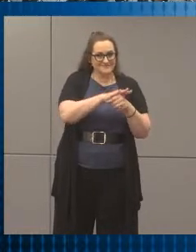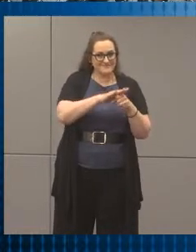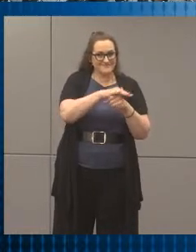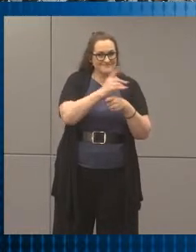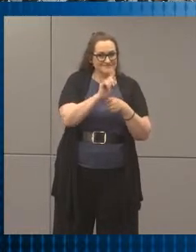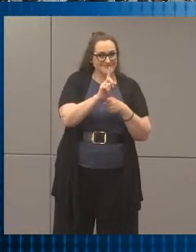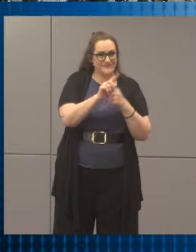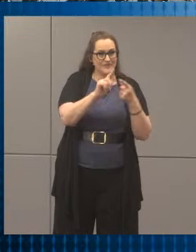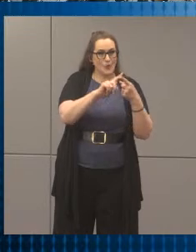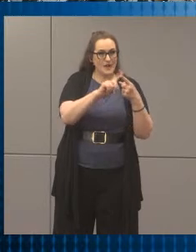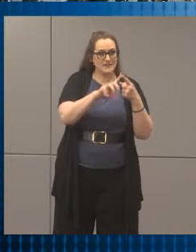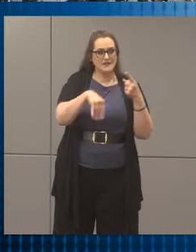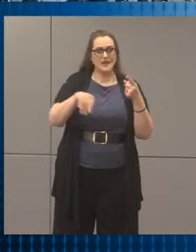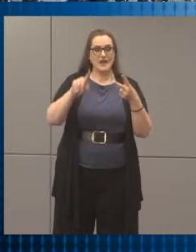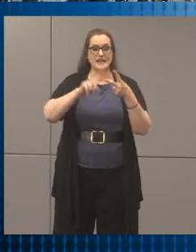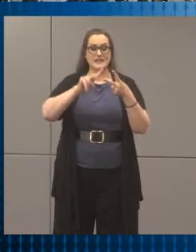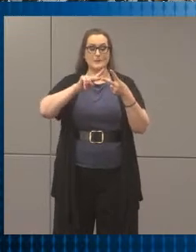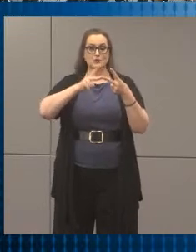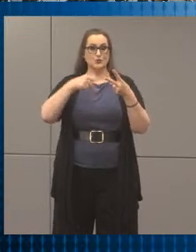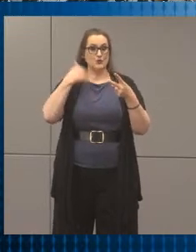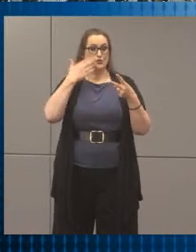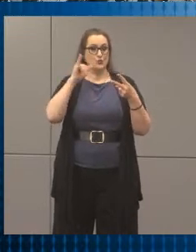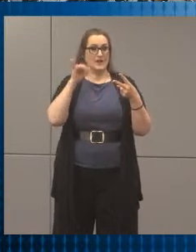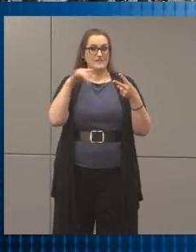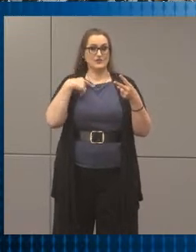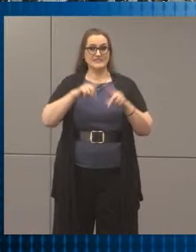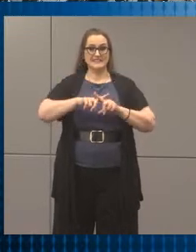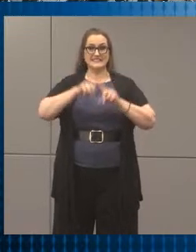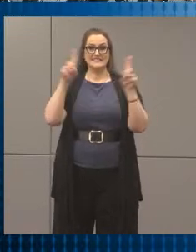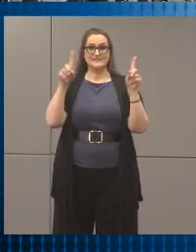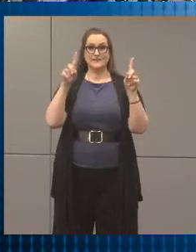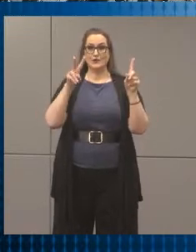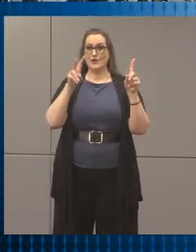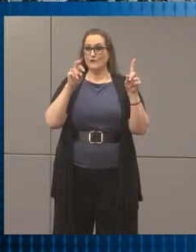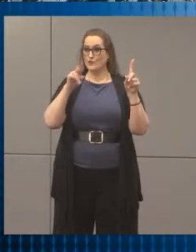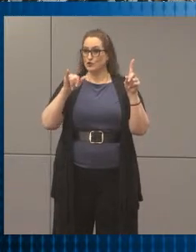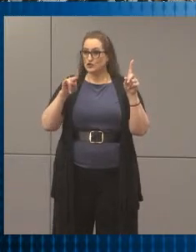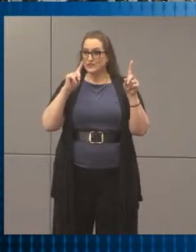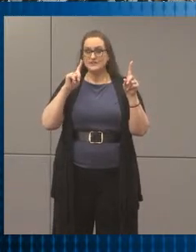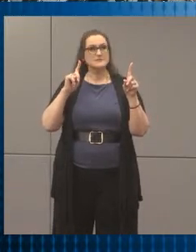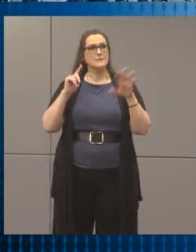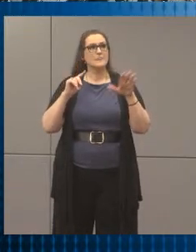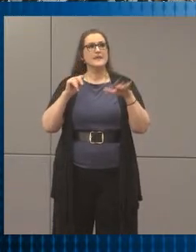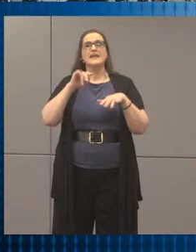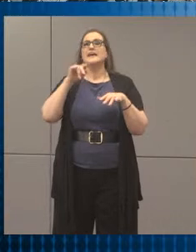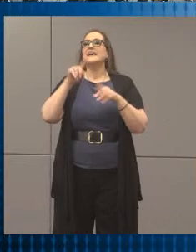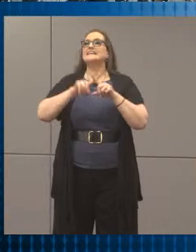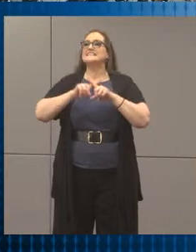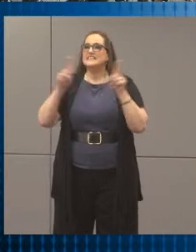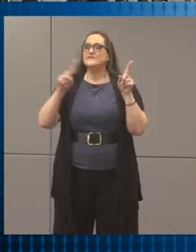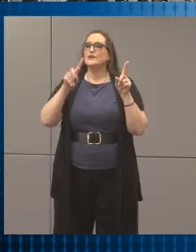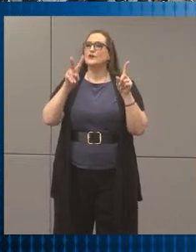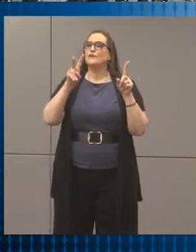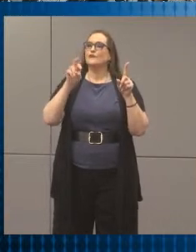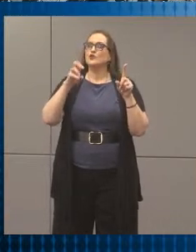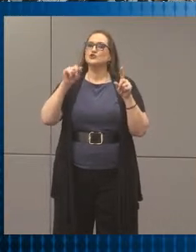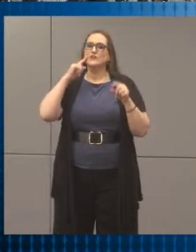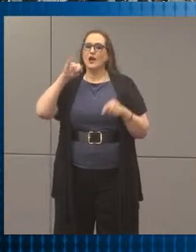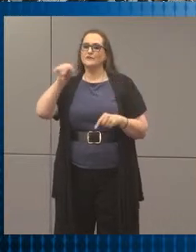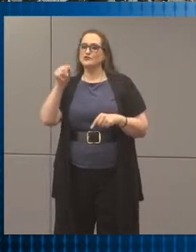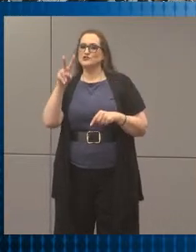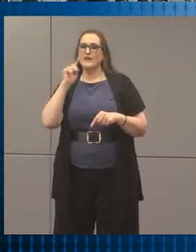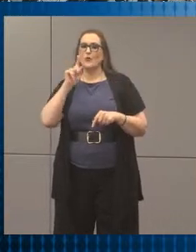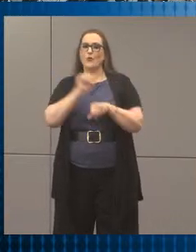two, we don't know that a different version of Oracle will work, a different version of Java will work in its